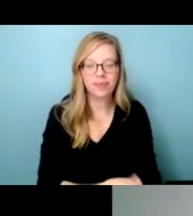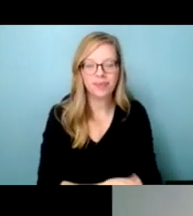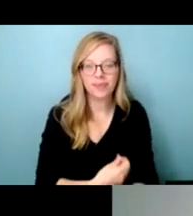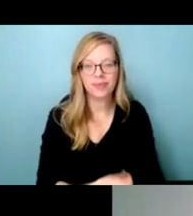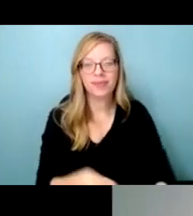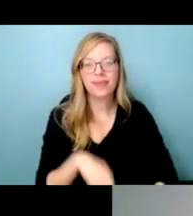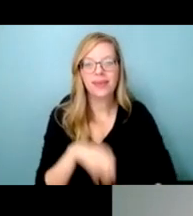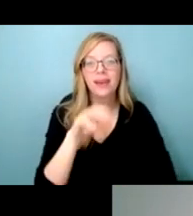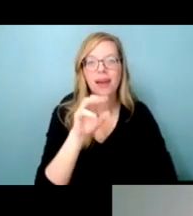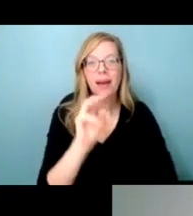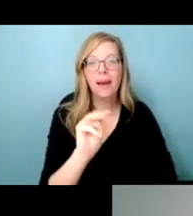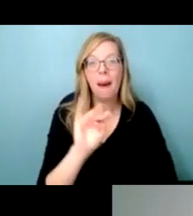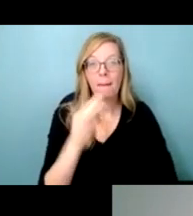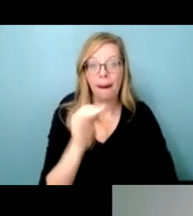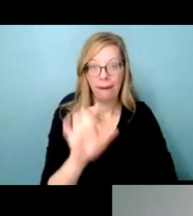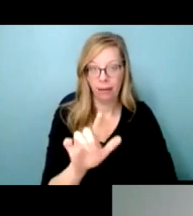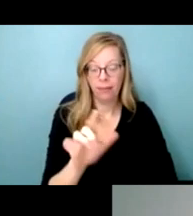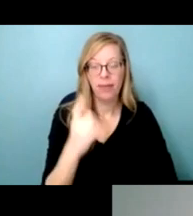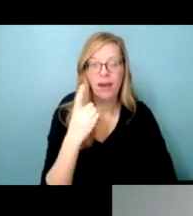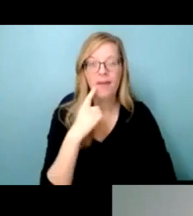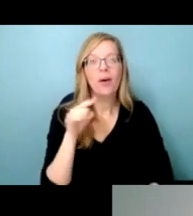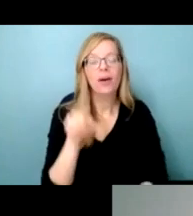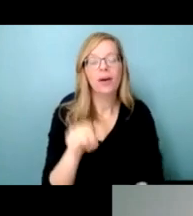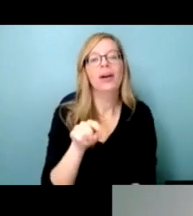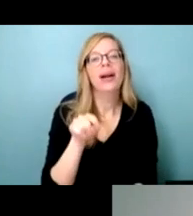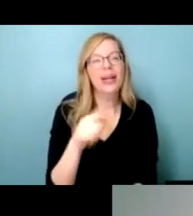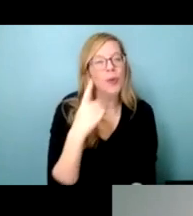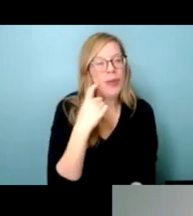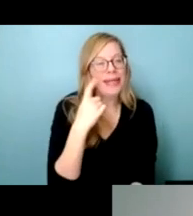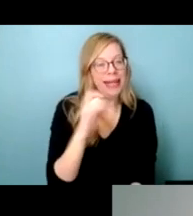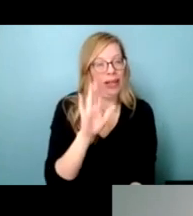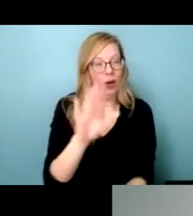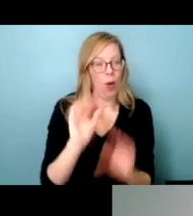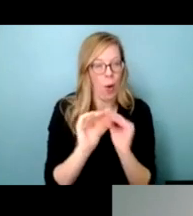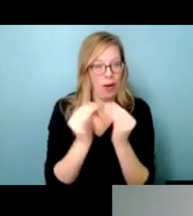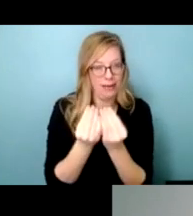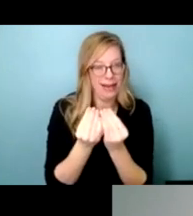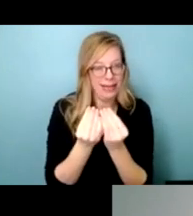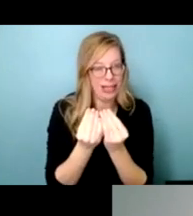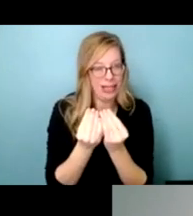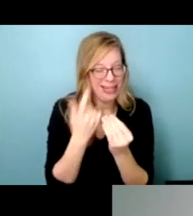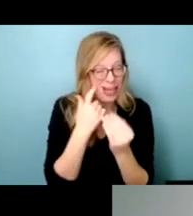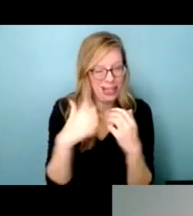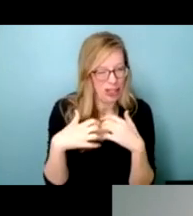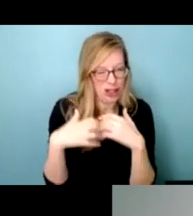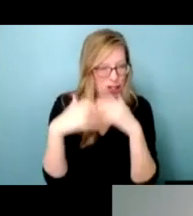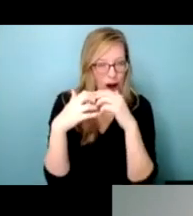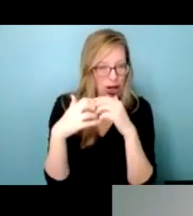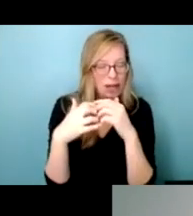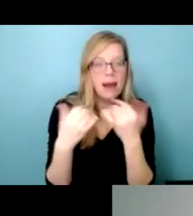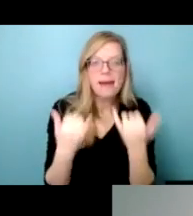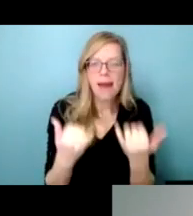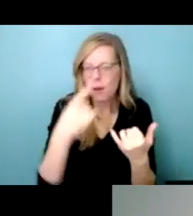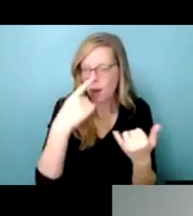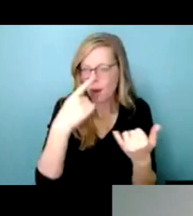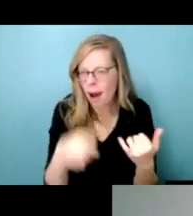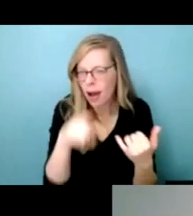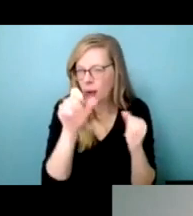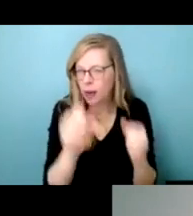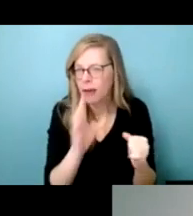Michael, so the question to you, so Fearless R2W is a relatively new organization. You guys are just in your startup phase. So can you talk a little bit